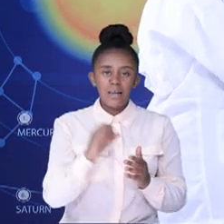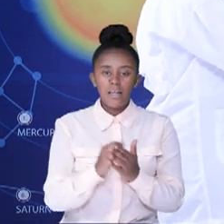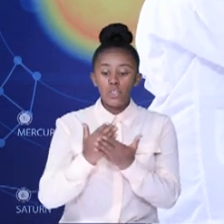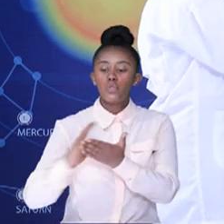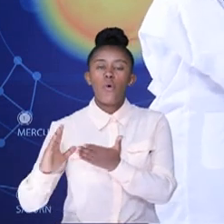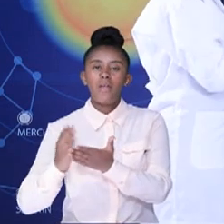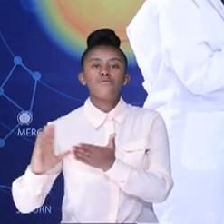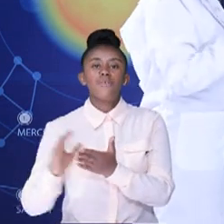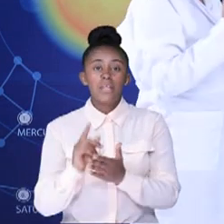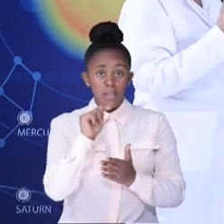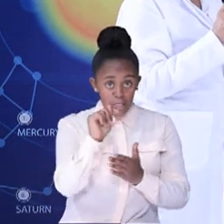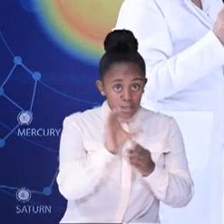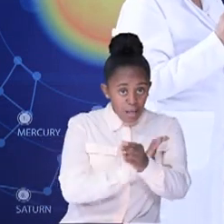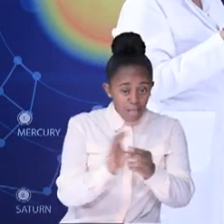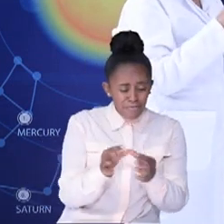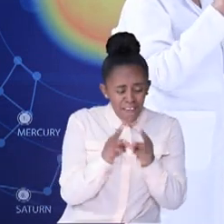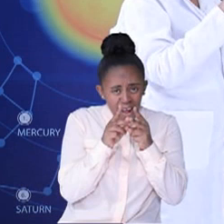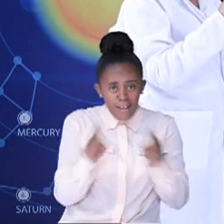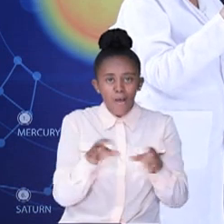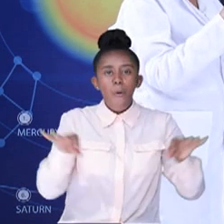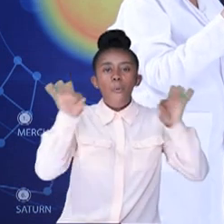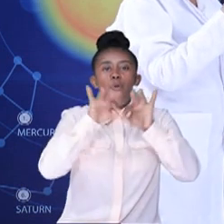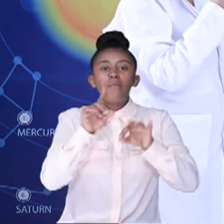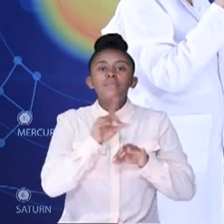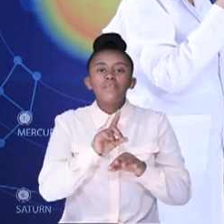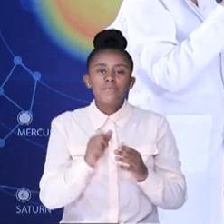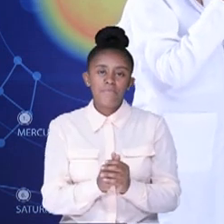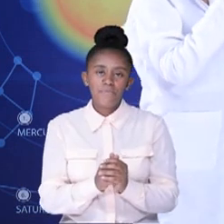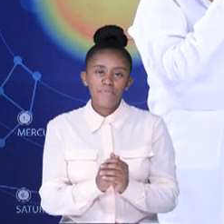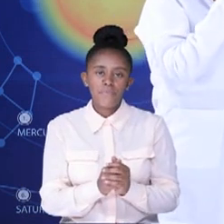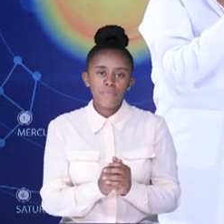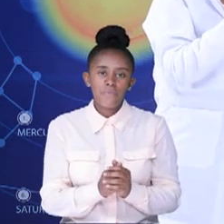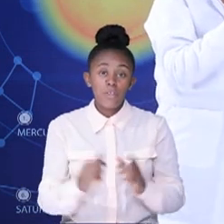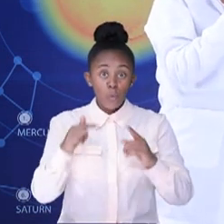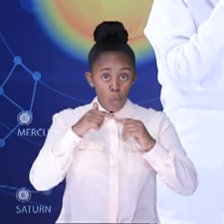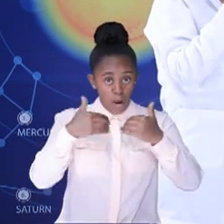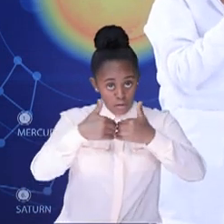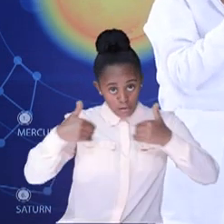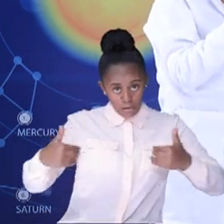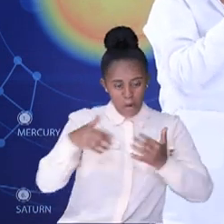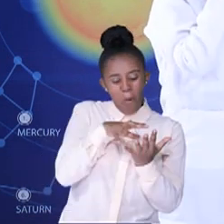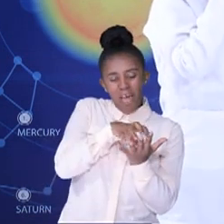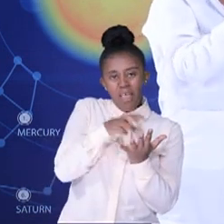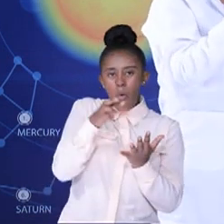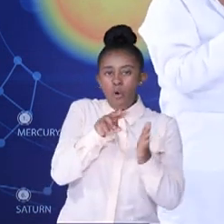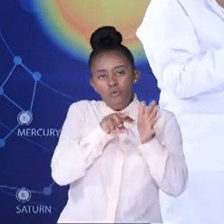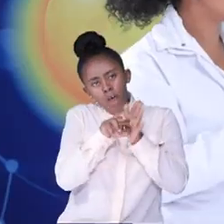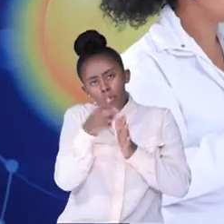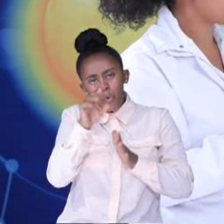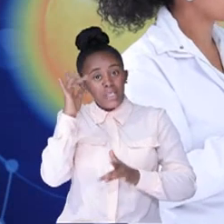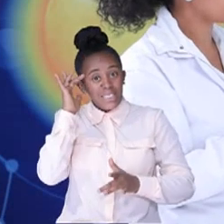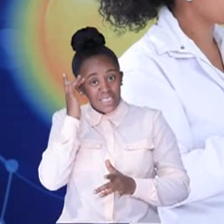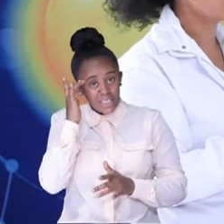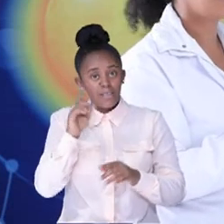it. Therefore, T cells are very important to identify the bacteria or the virus or the